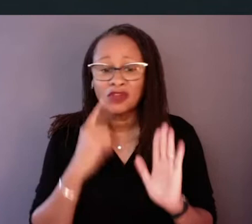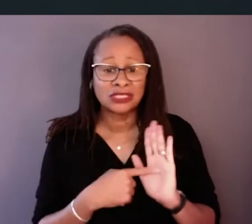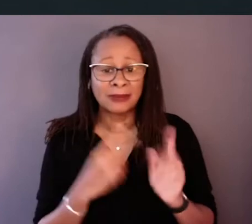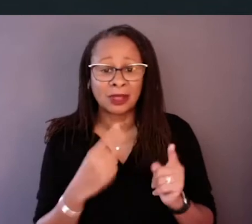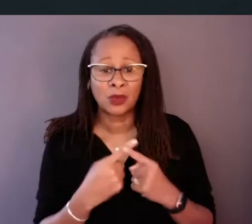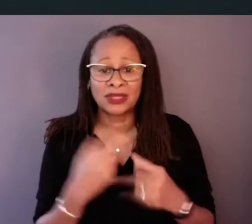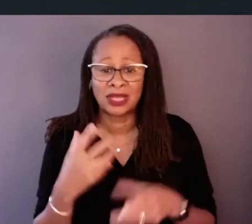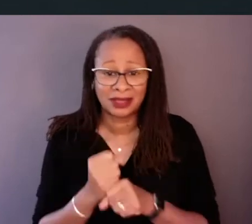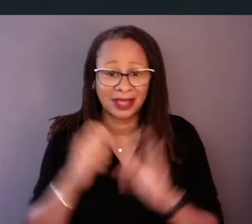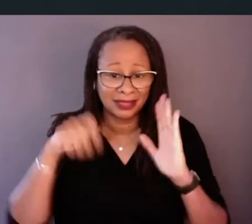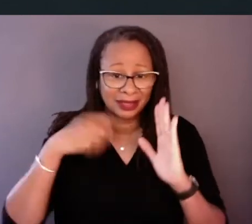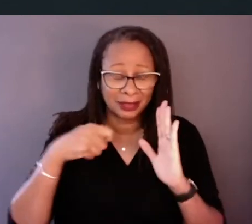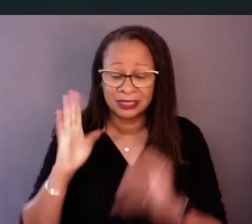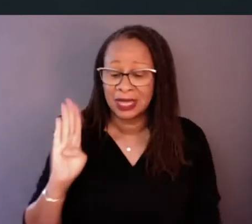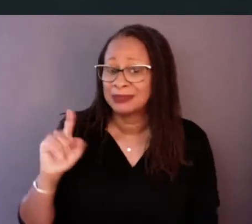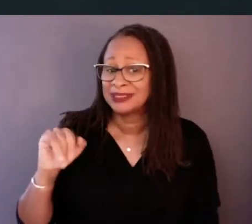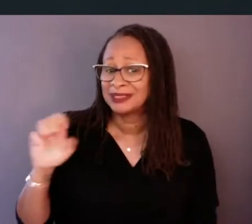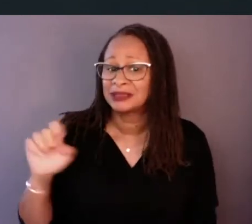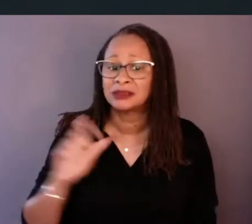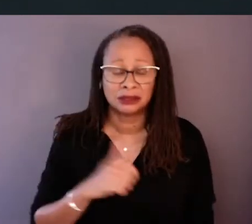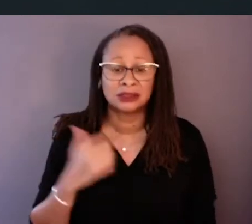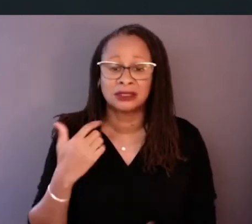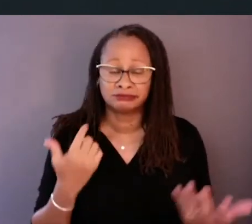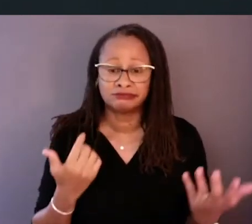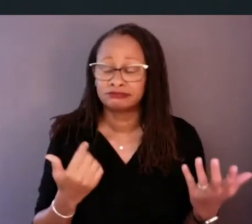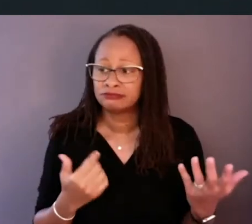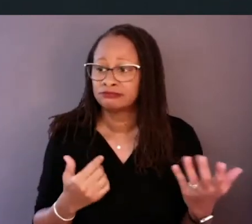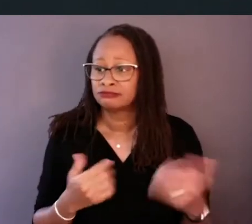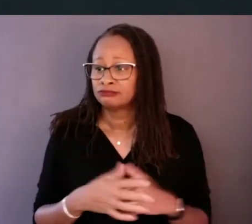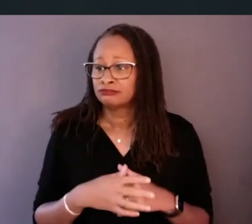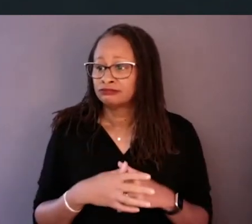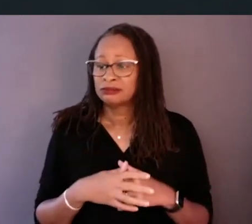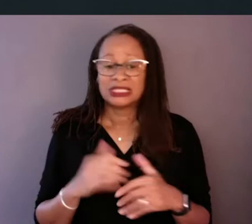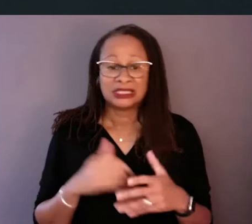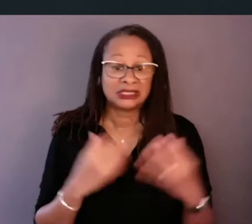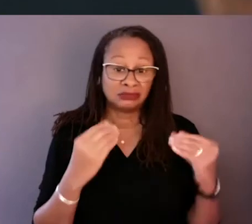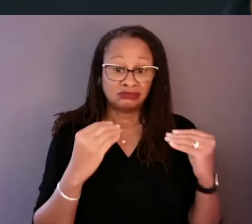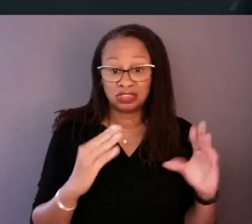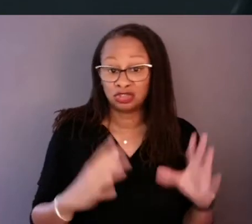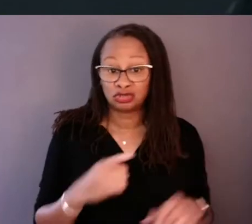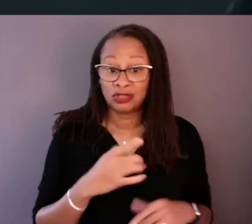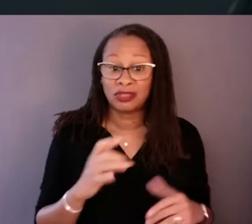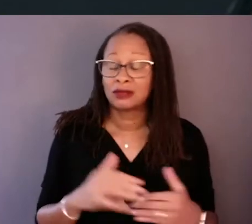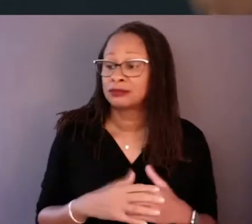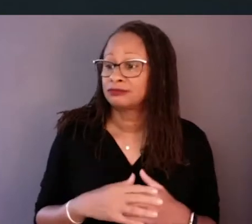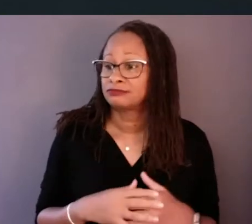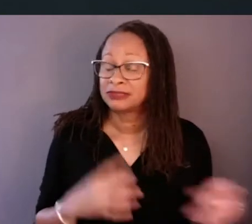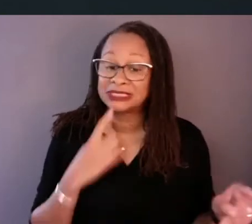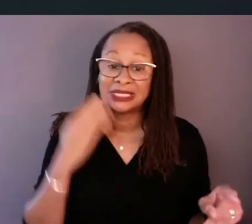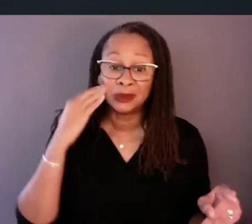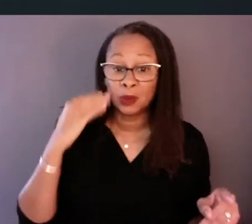Tangain is one of our main cinematographers. He's an indigenous teacher there. And he said, you know, like, I've